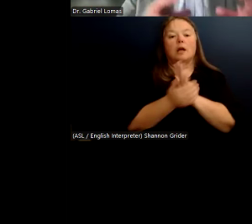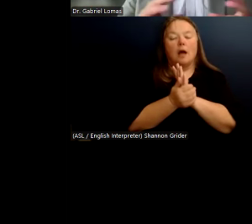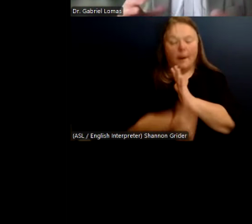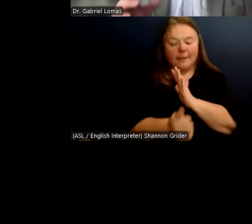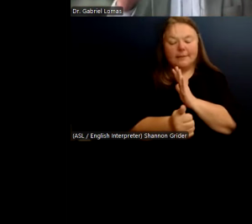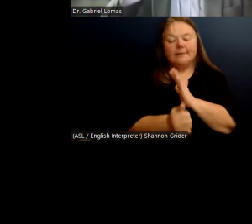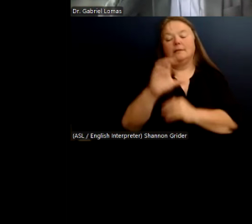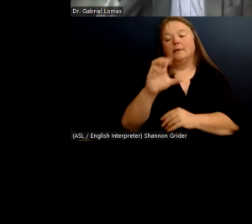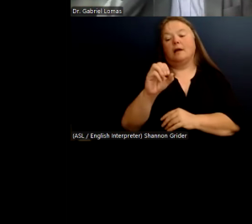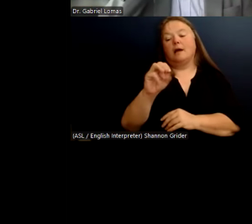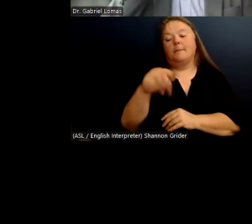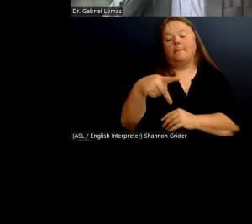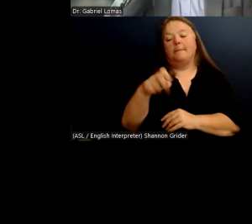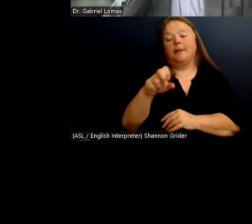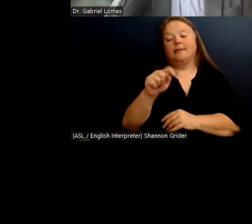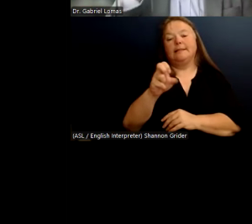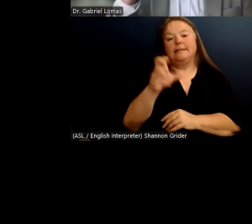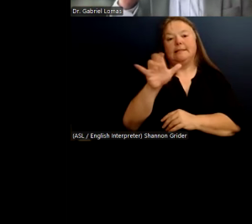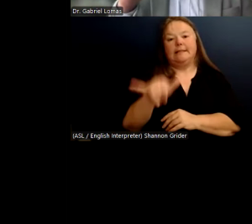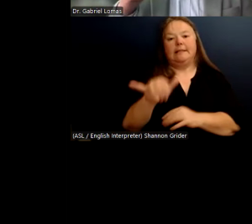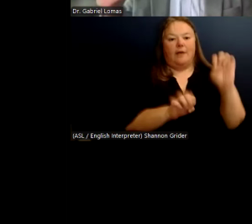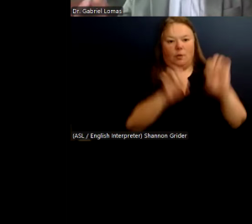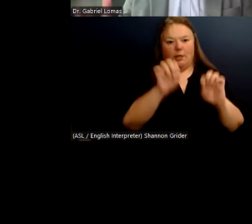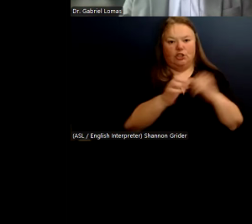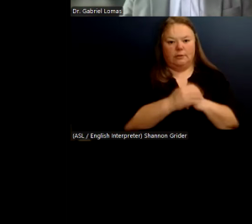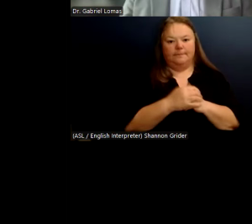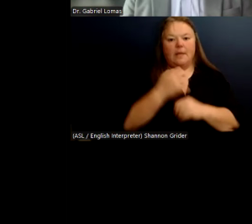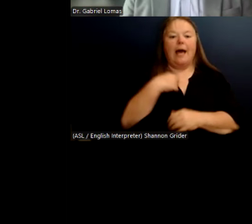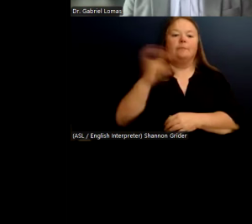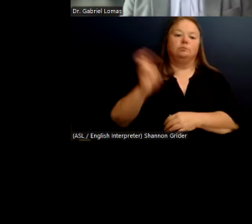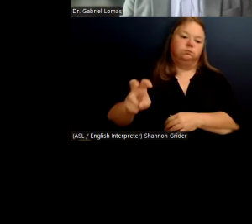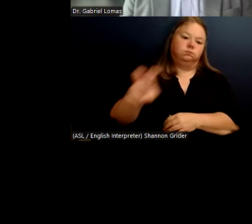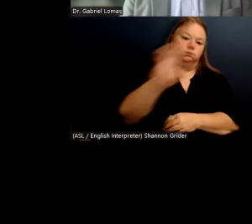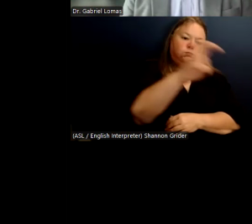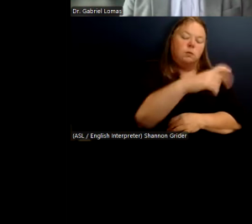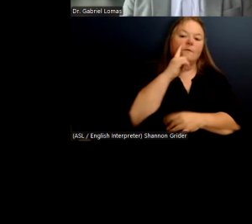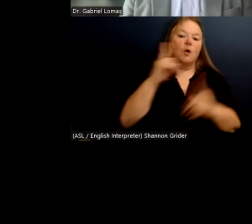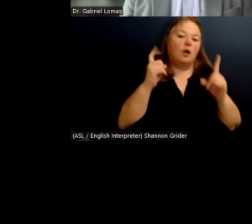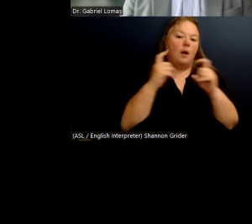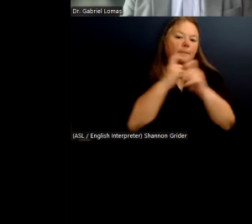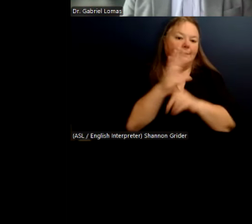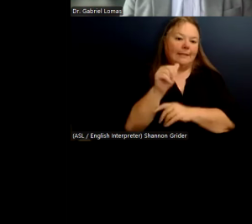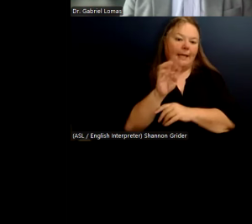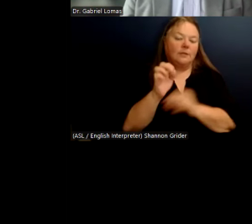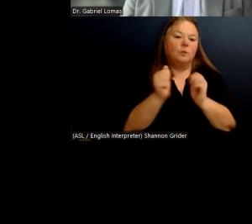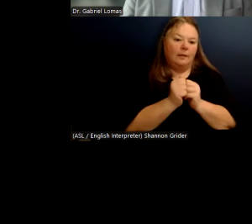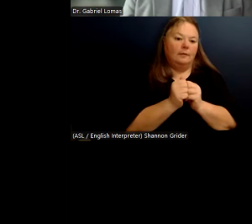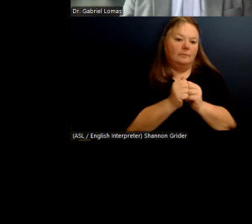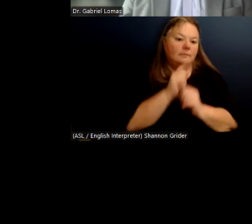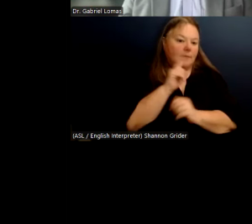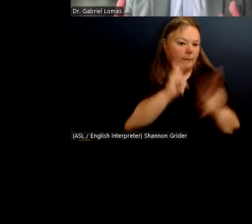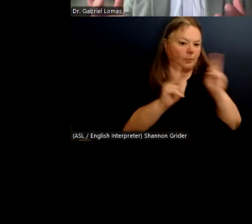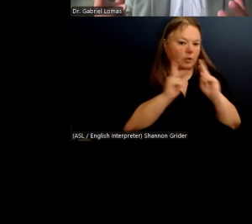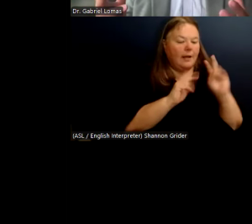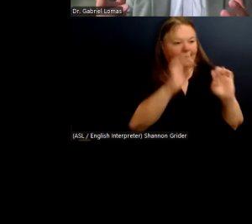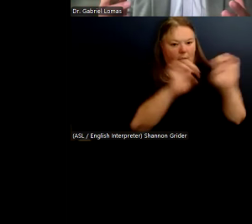go around the country quite a bit when there's complex, cases with deaf people, and I do evaluations. And